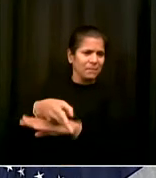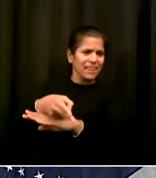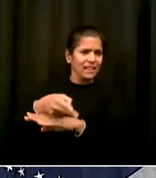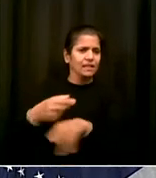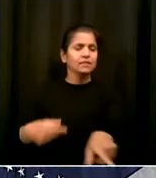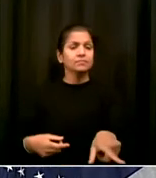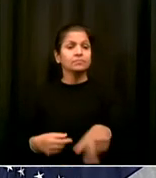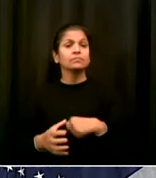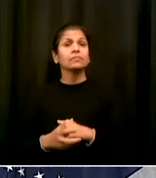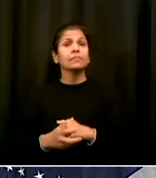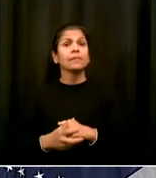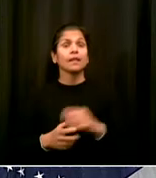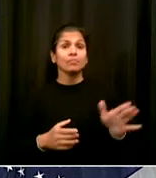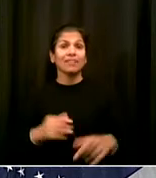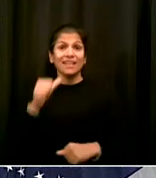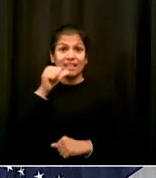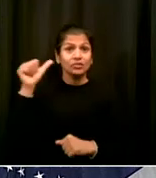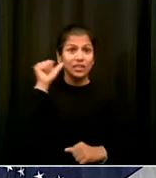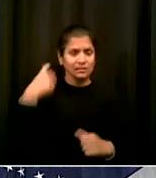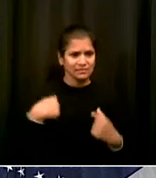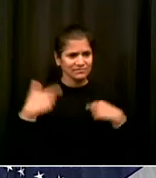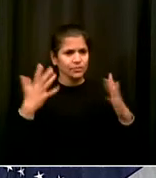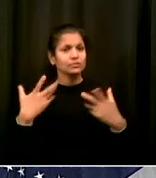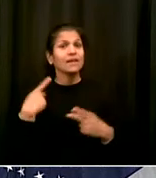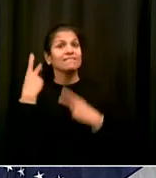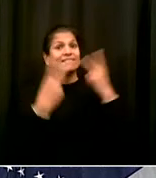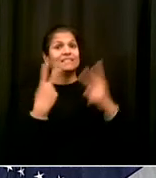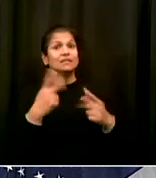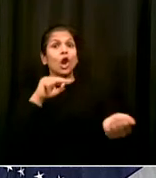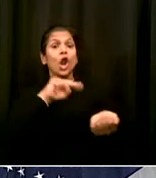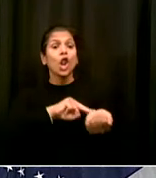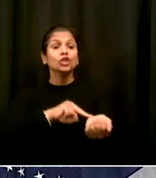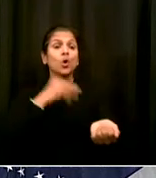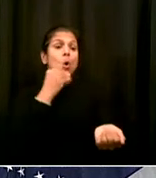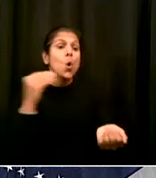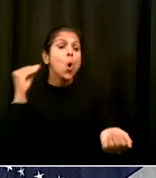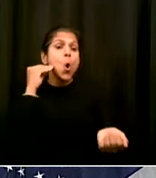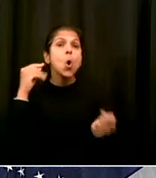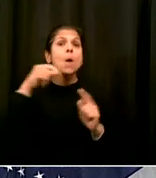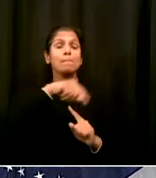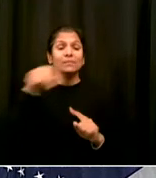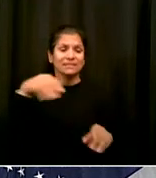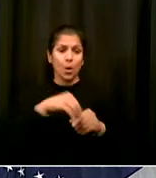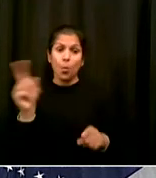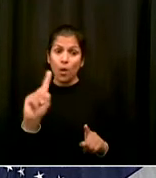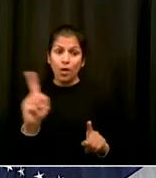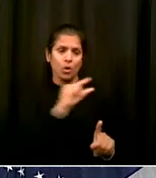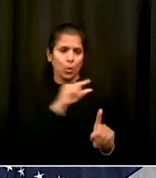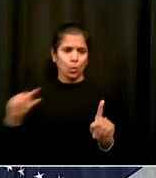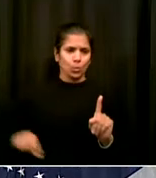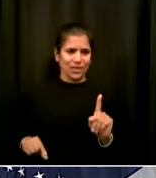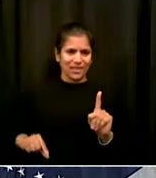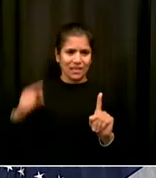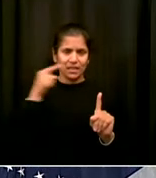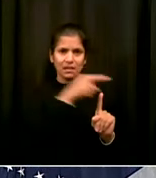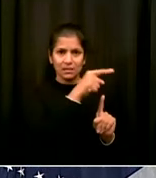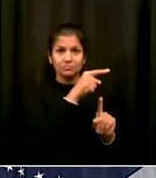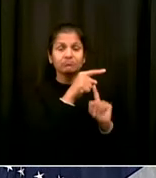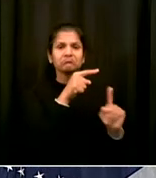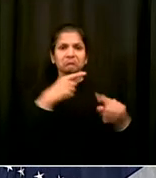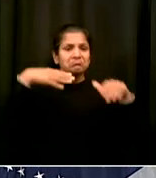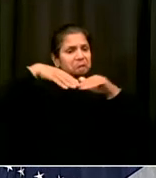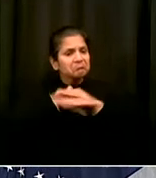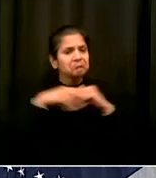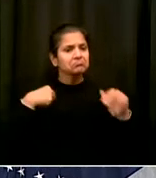Queens. Residents and staff alike were getting vaccinated. I heard one resident say she couldn't wait to get her